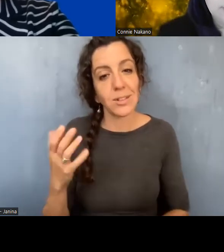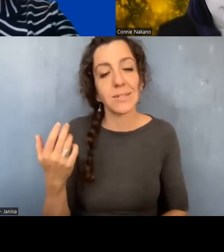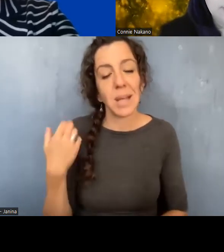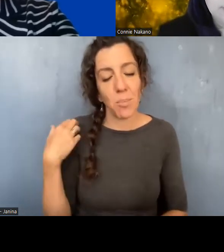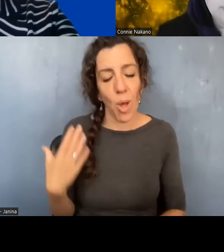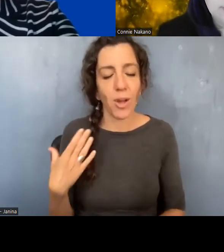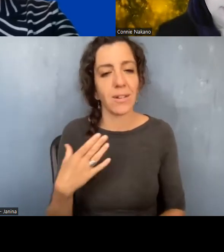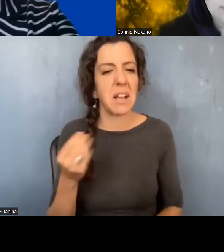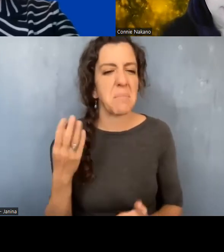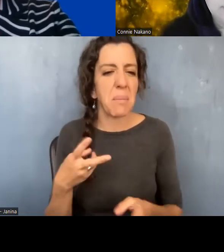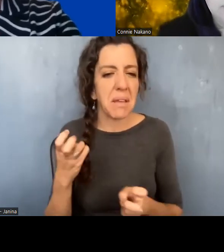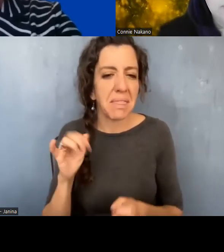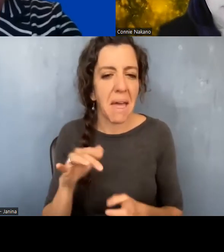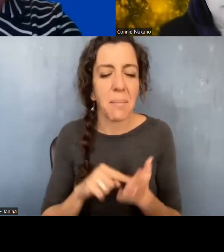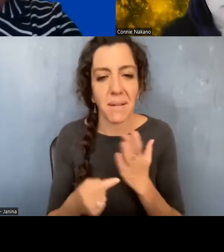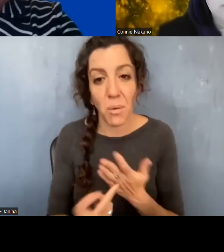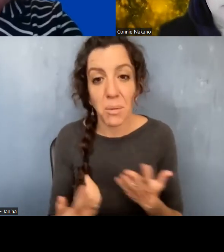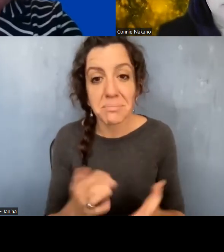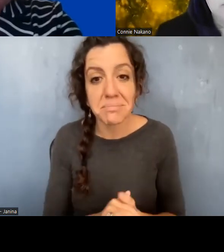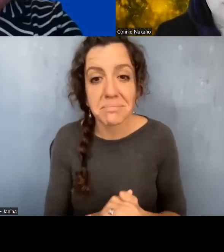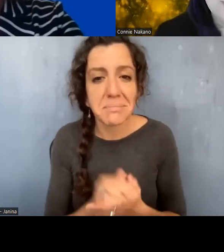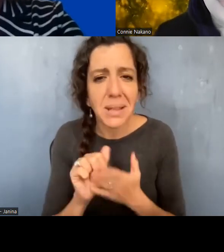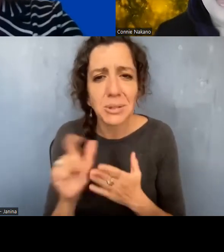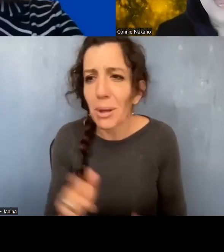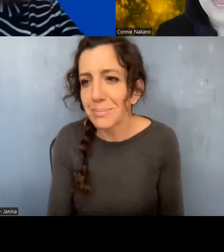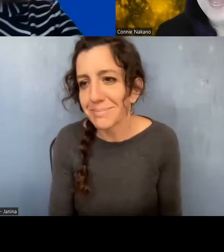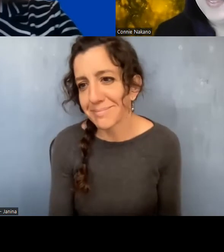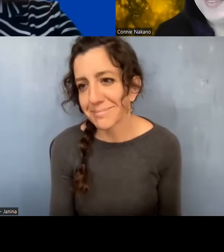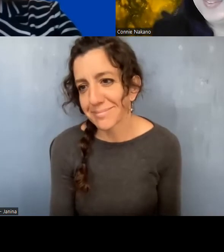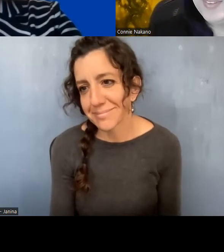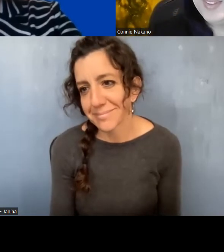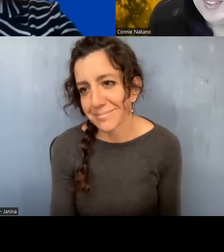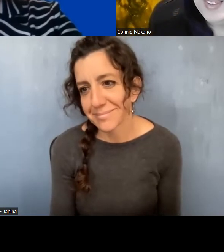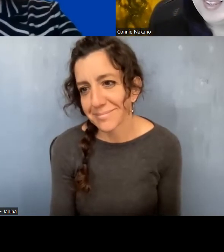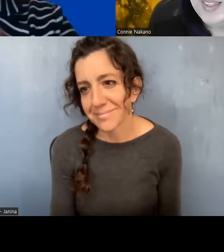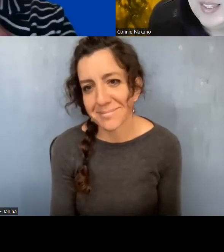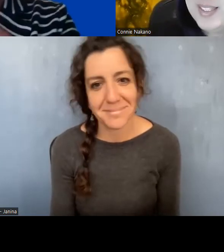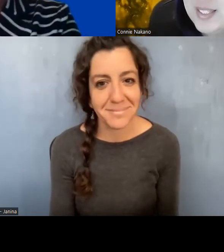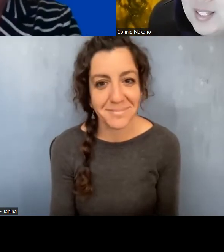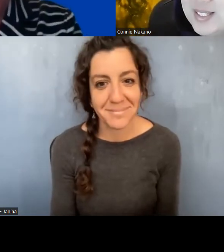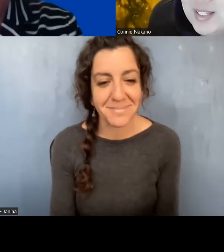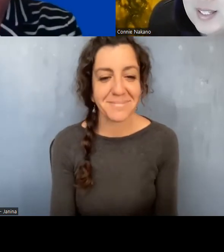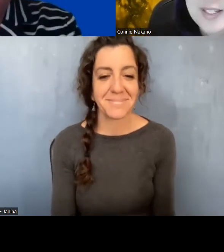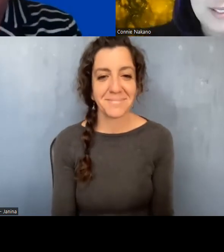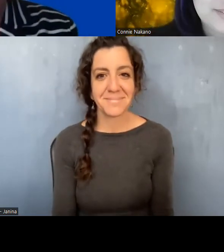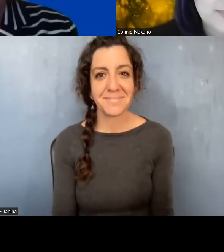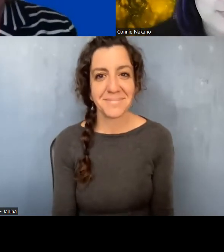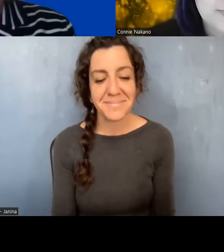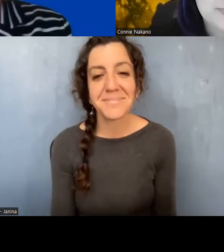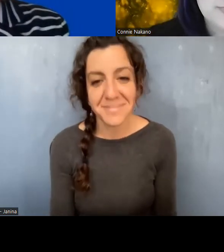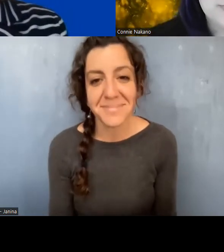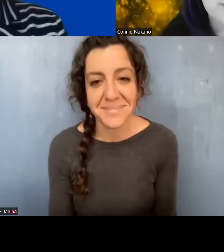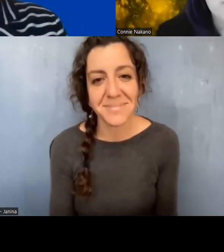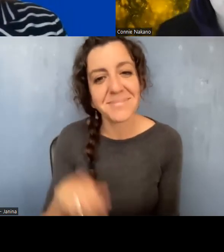borrowed it. That's all. Thank you. Thank you. And I think it hailed